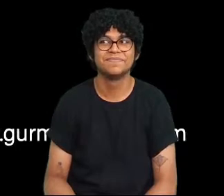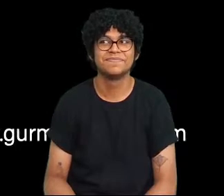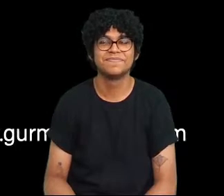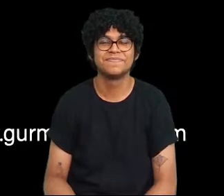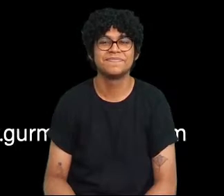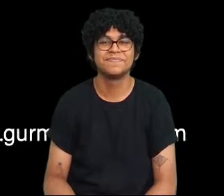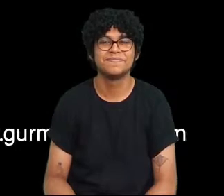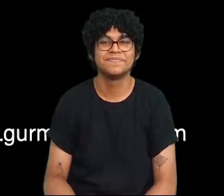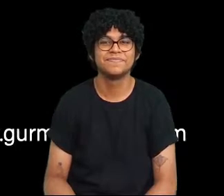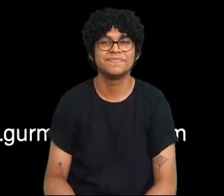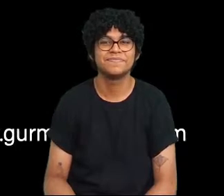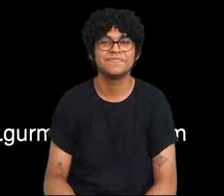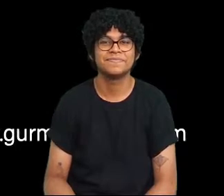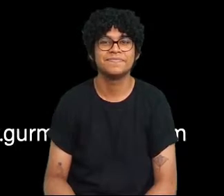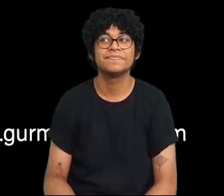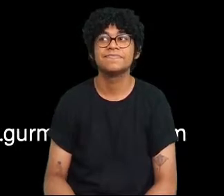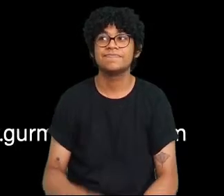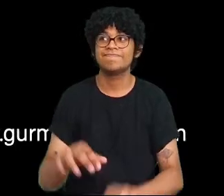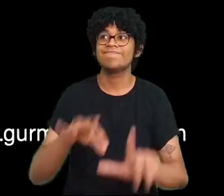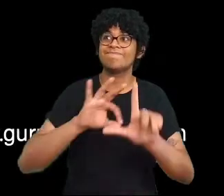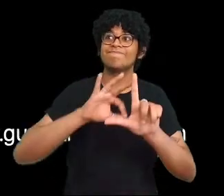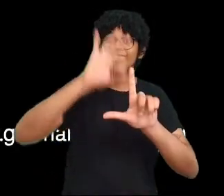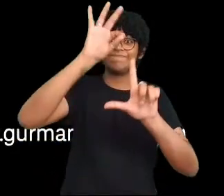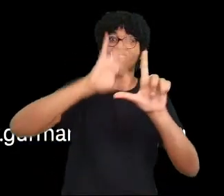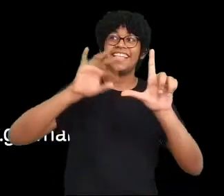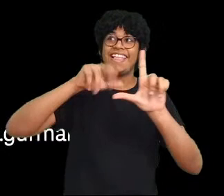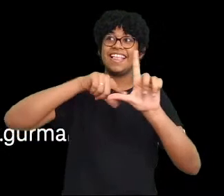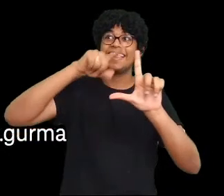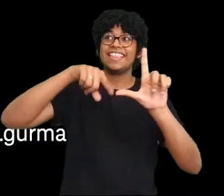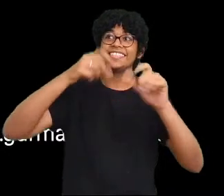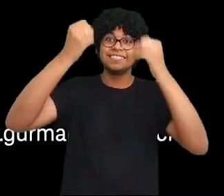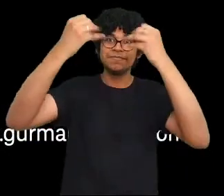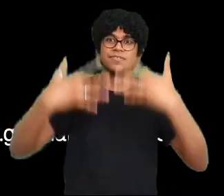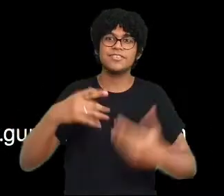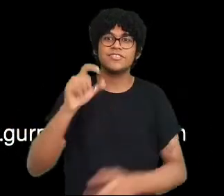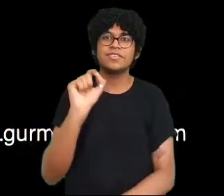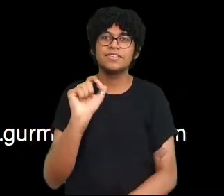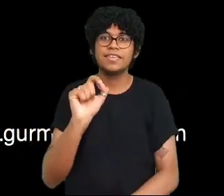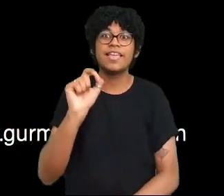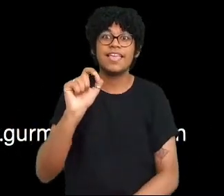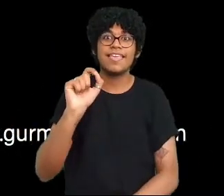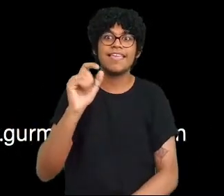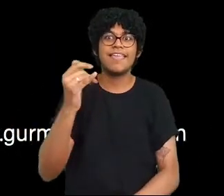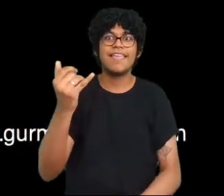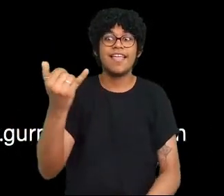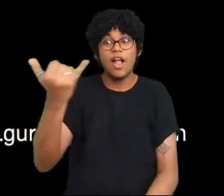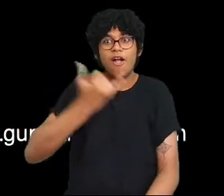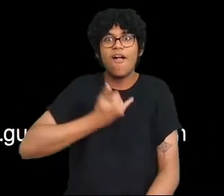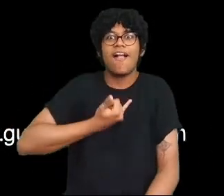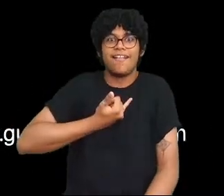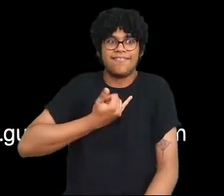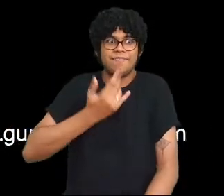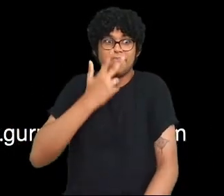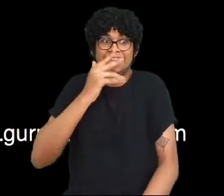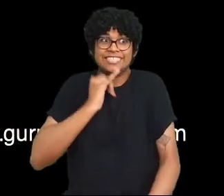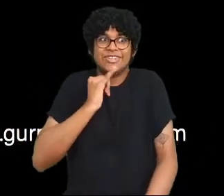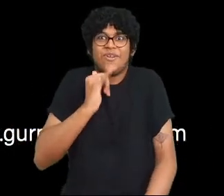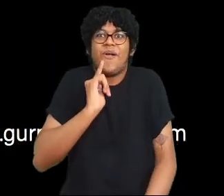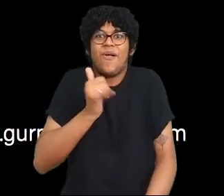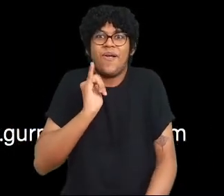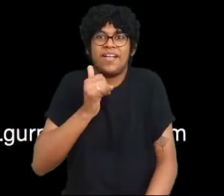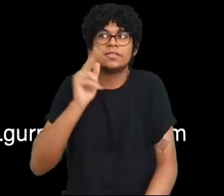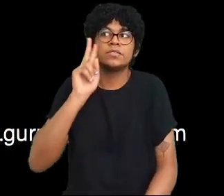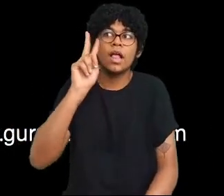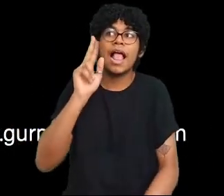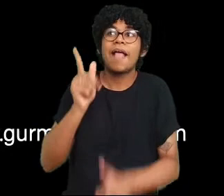me the story that about 2 million guns were sold in the US as virus fears spread. So